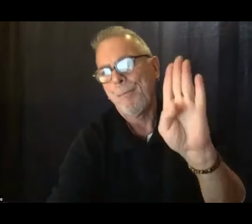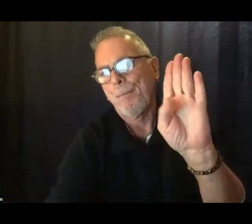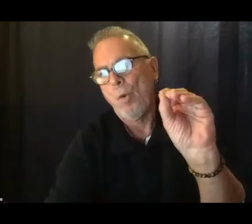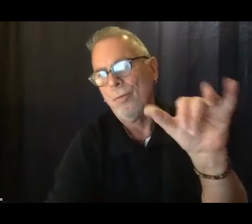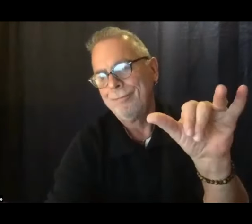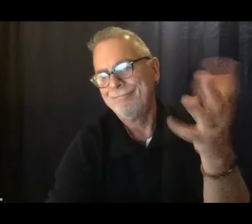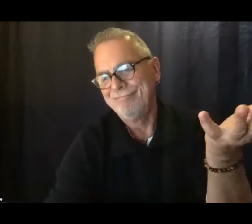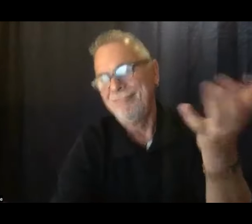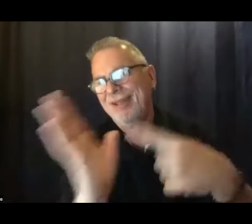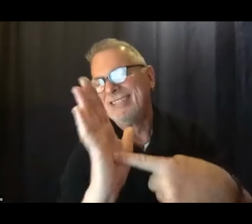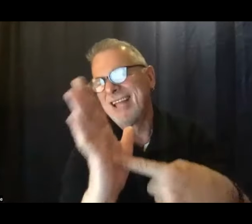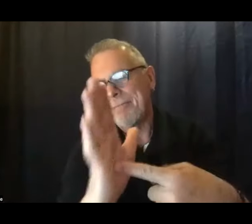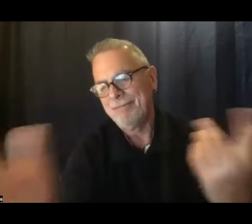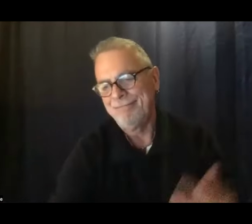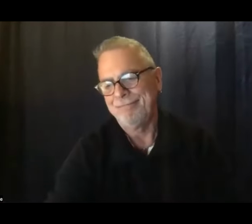So